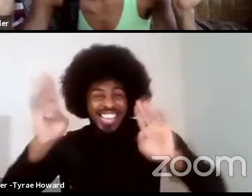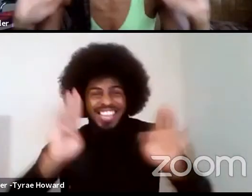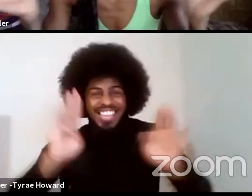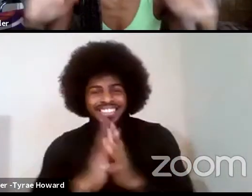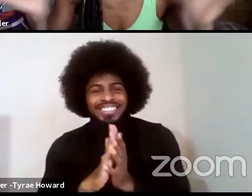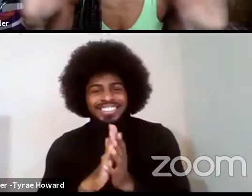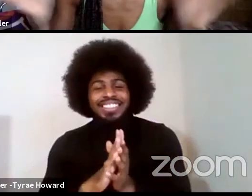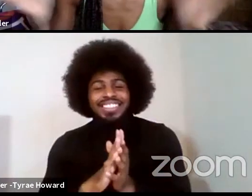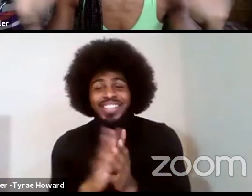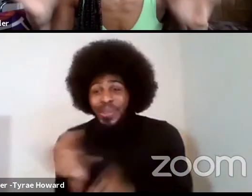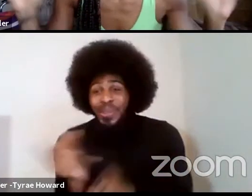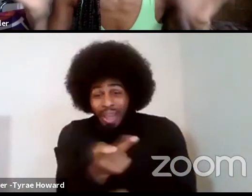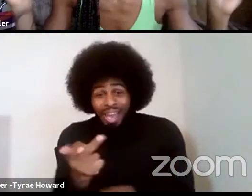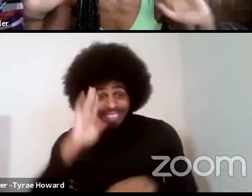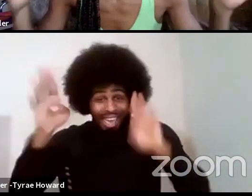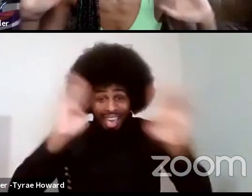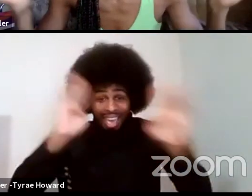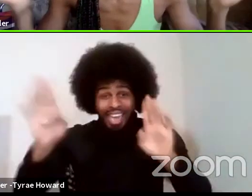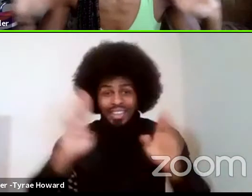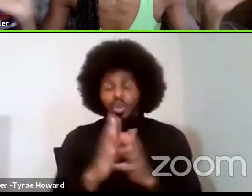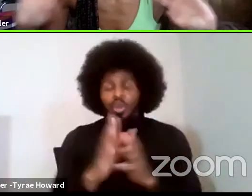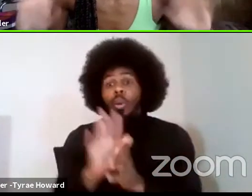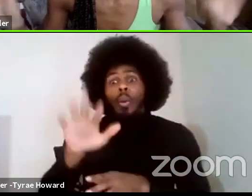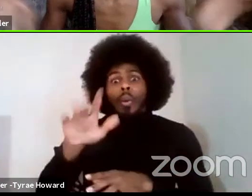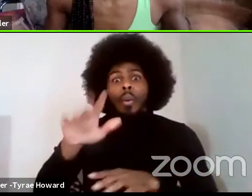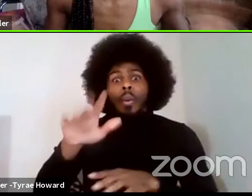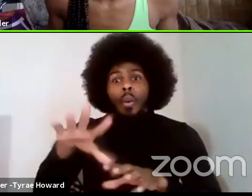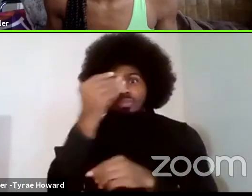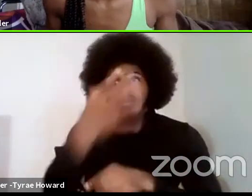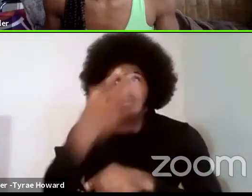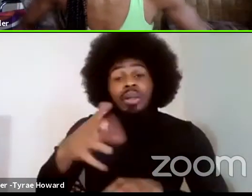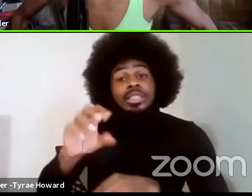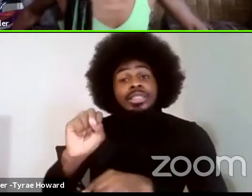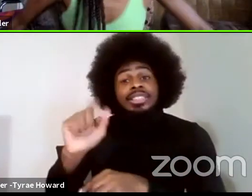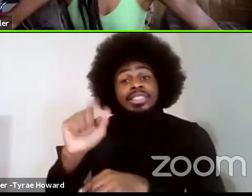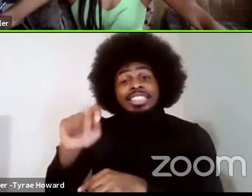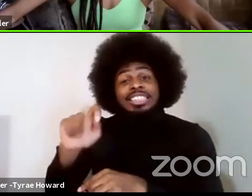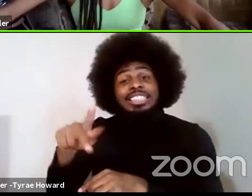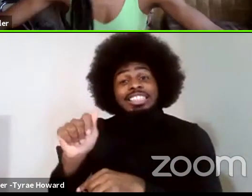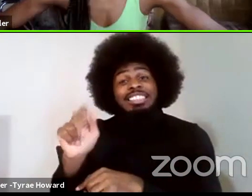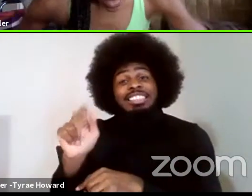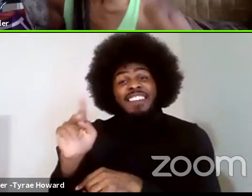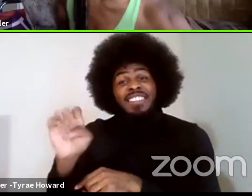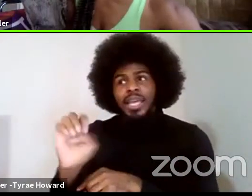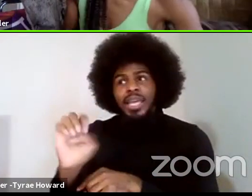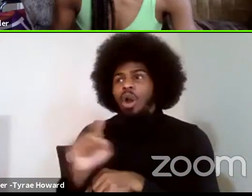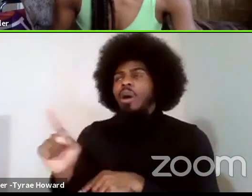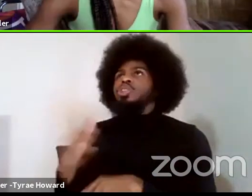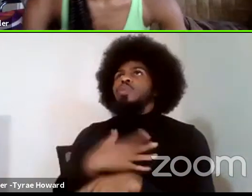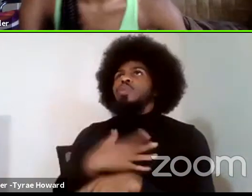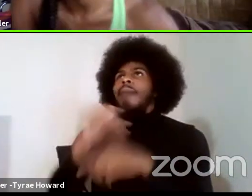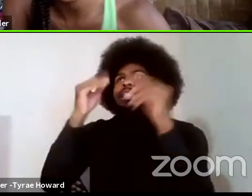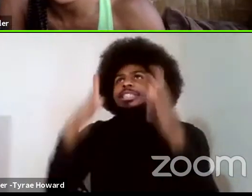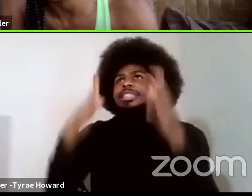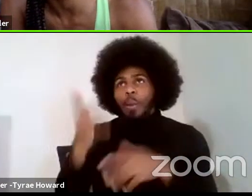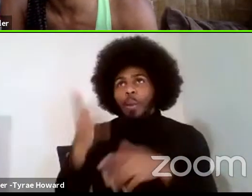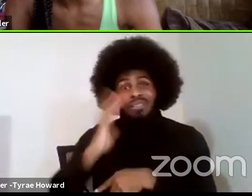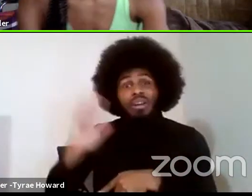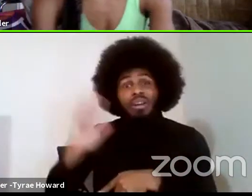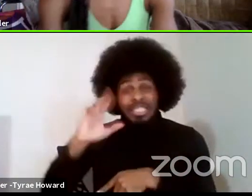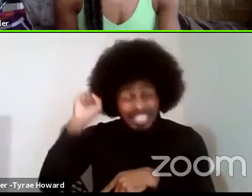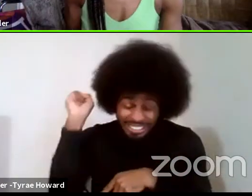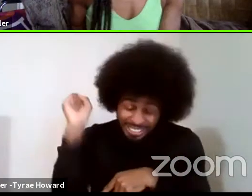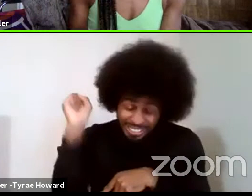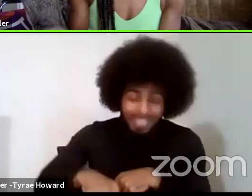Say hi. Stephanie was my gram teacher at Purchase. Okay. Thinking of